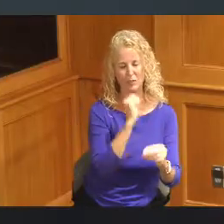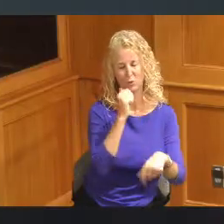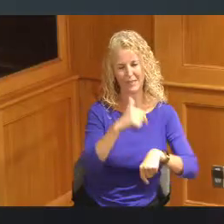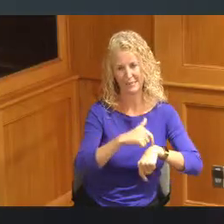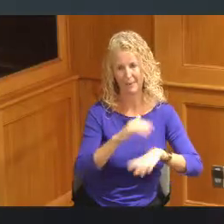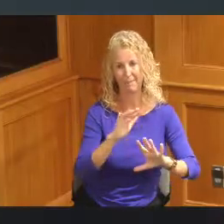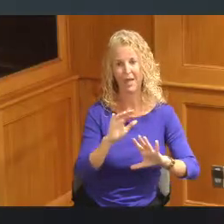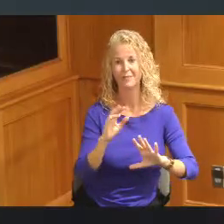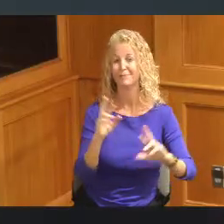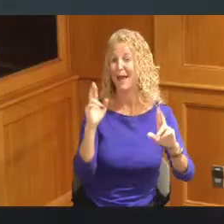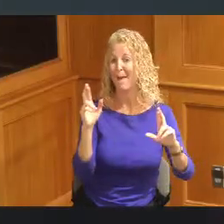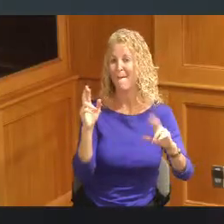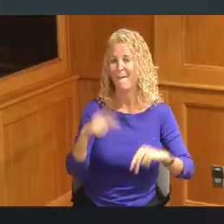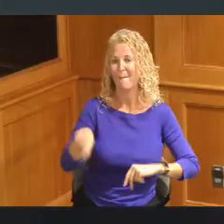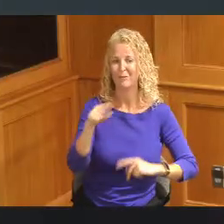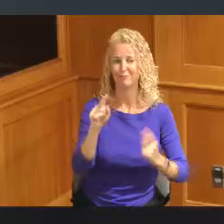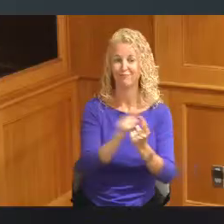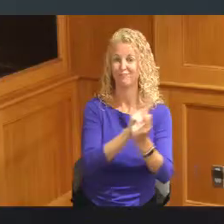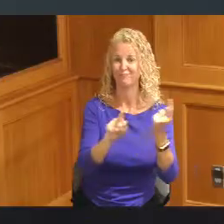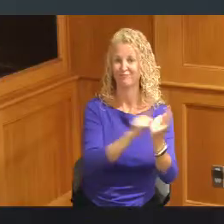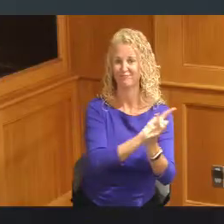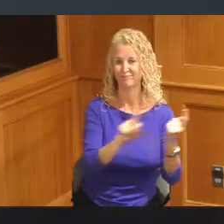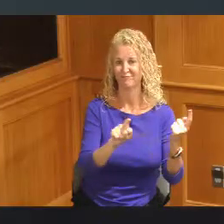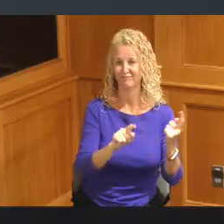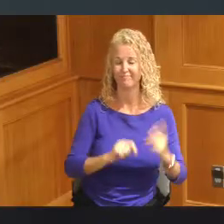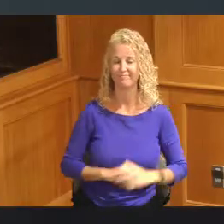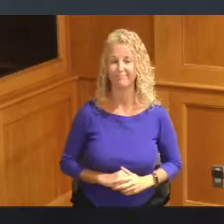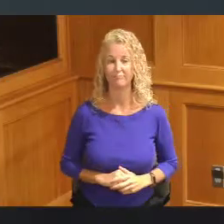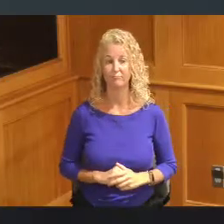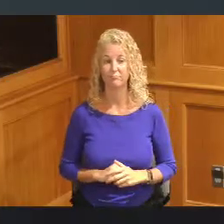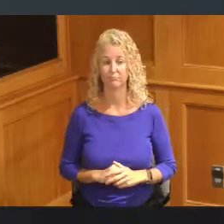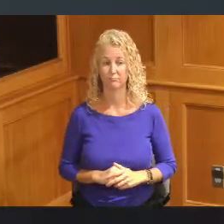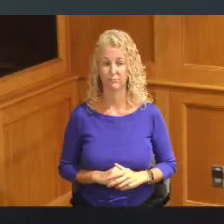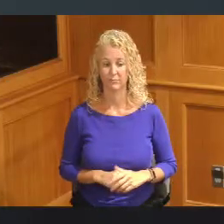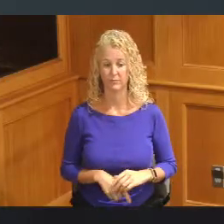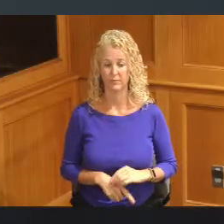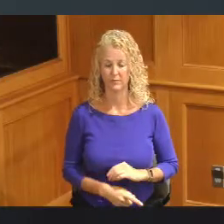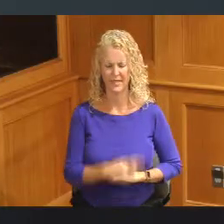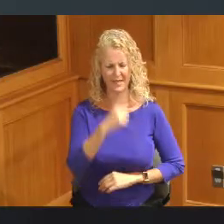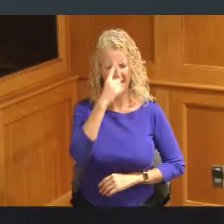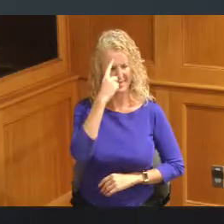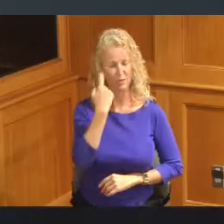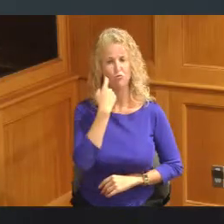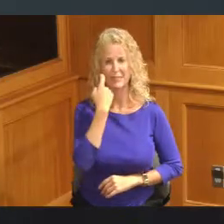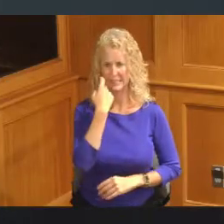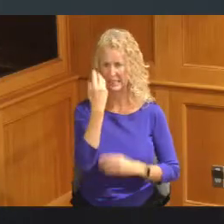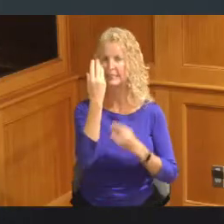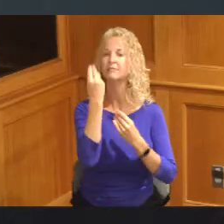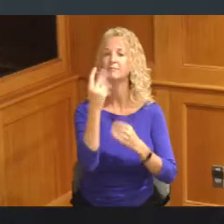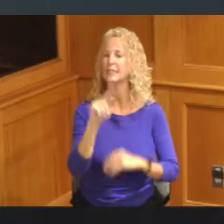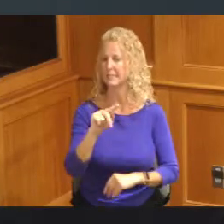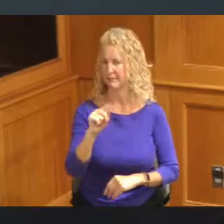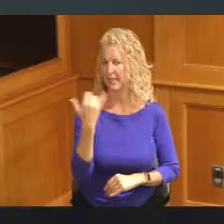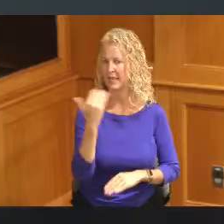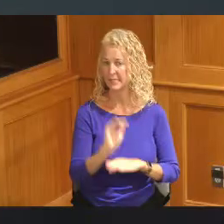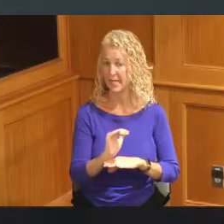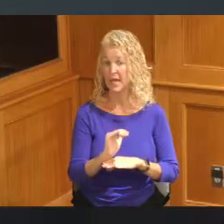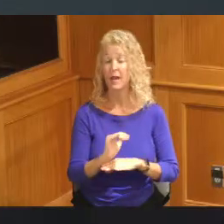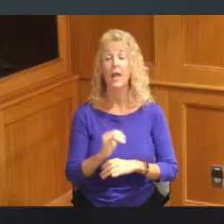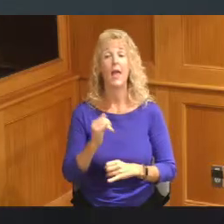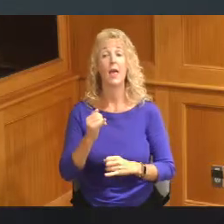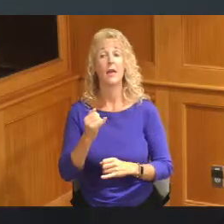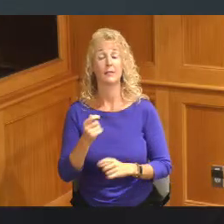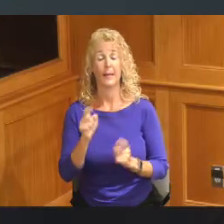you guys will be seeing him around he was on the news last night. And then I met with